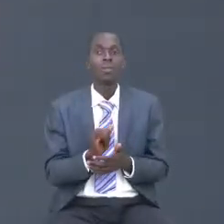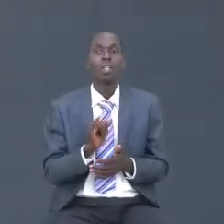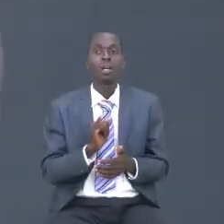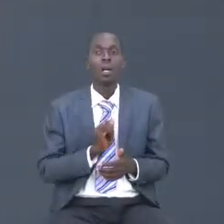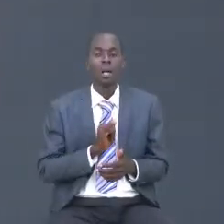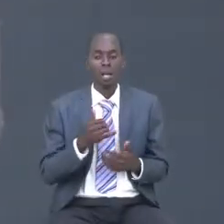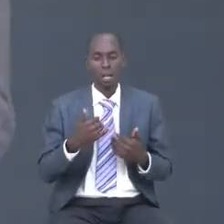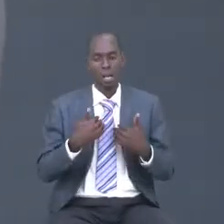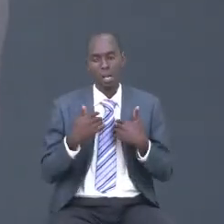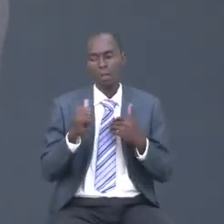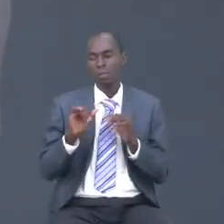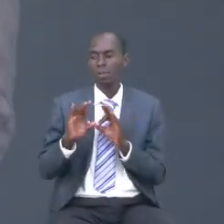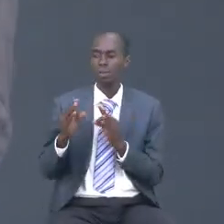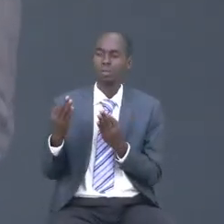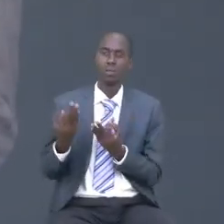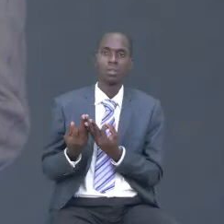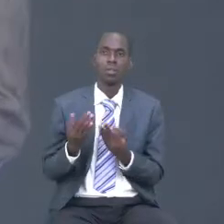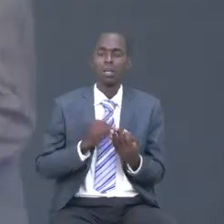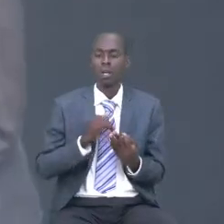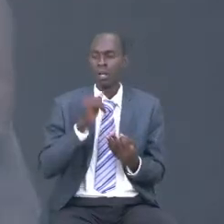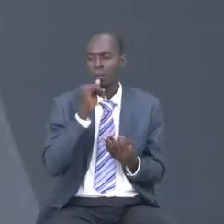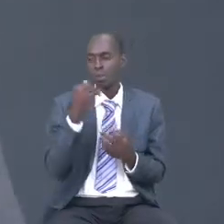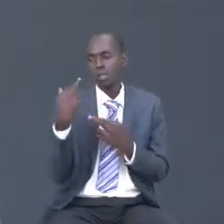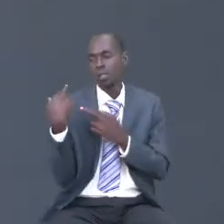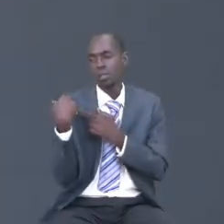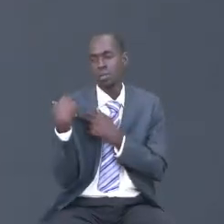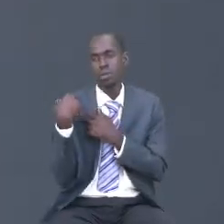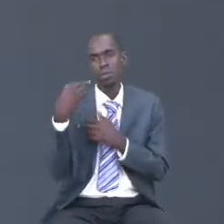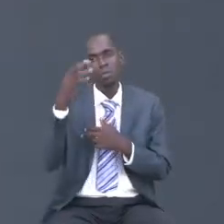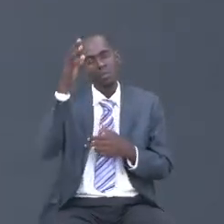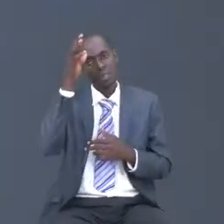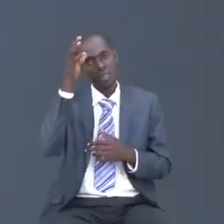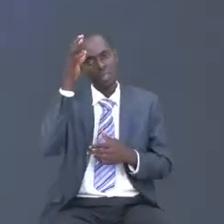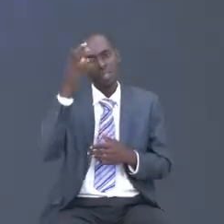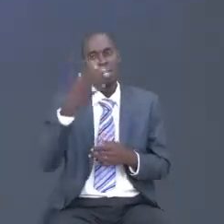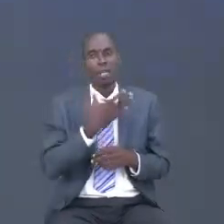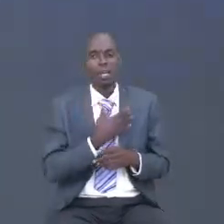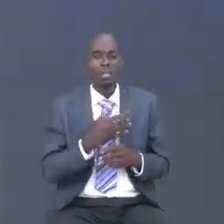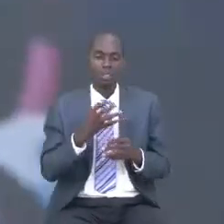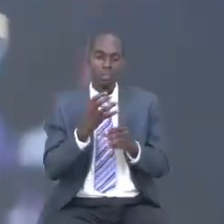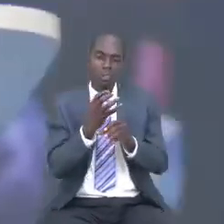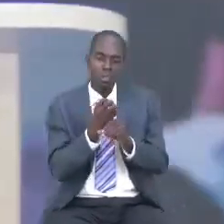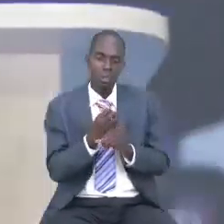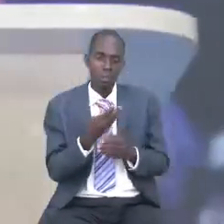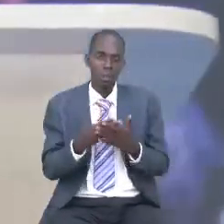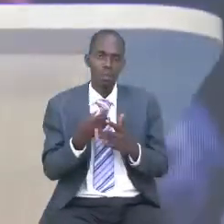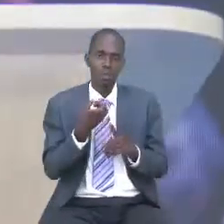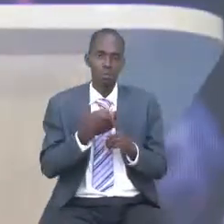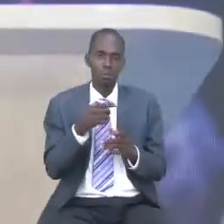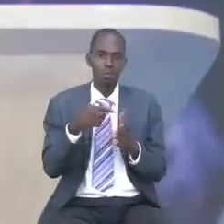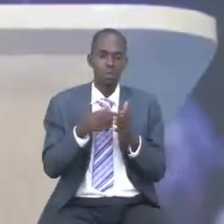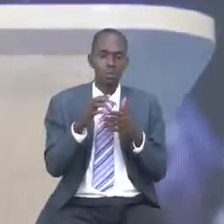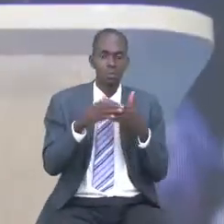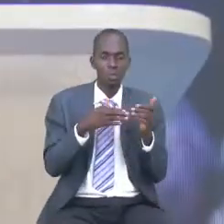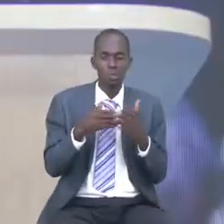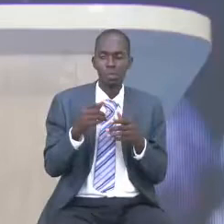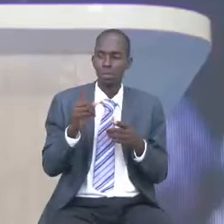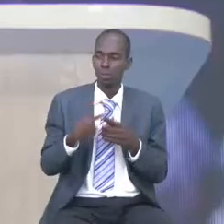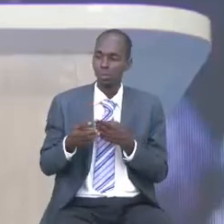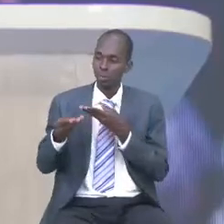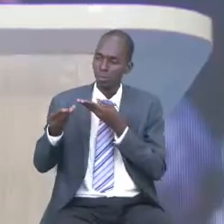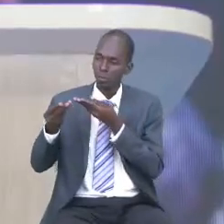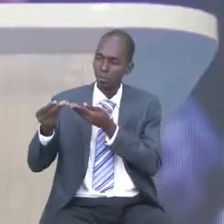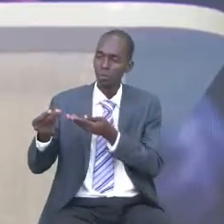family. I'm a responsible father, and I'm doing this to earn a living and feed the